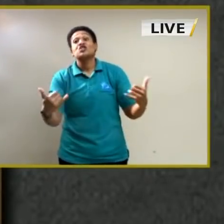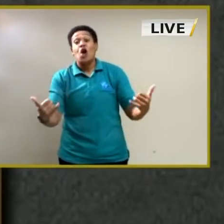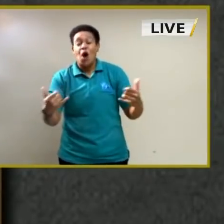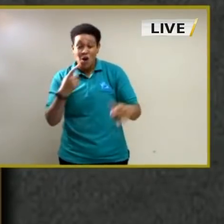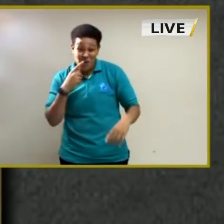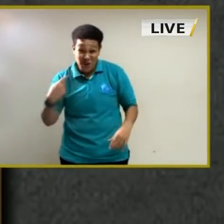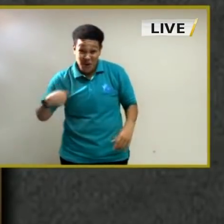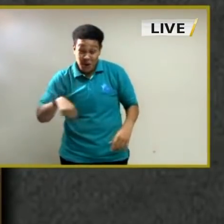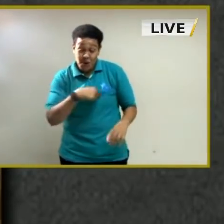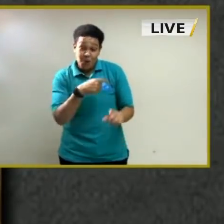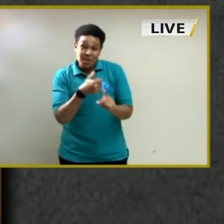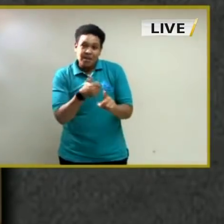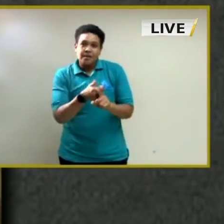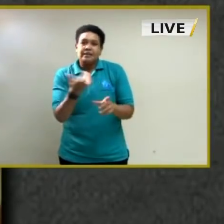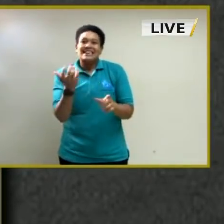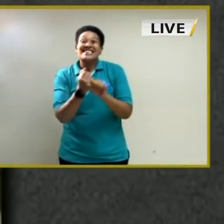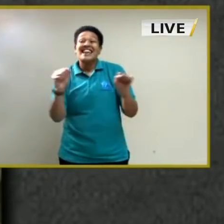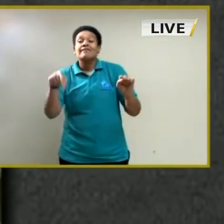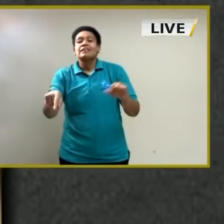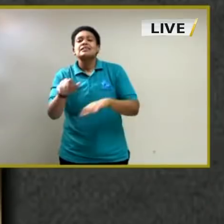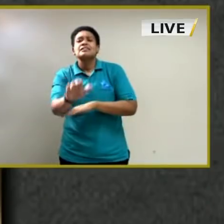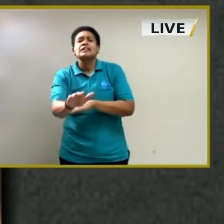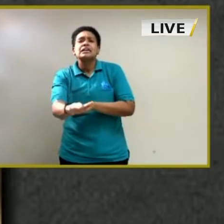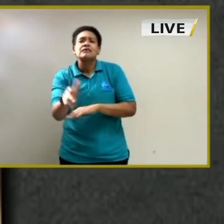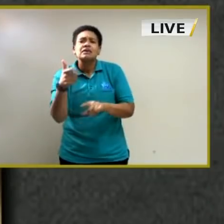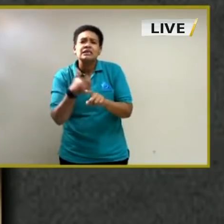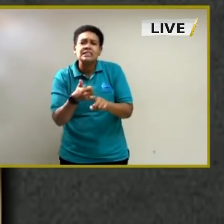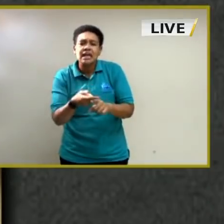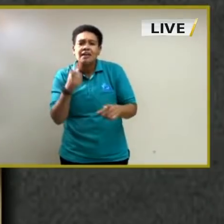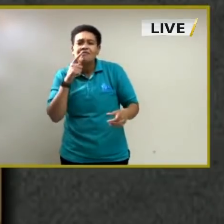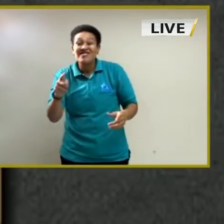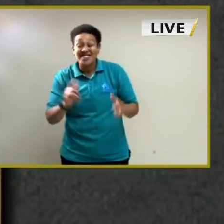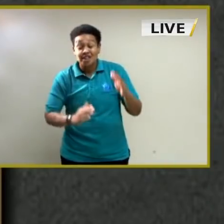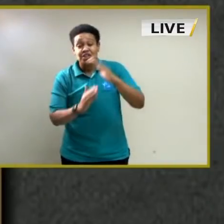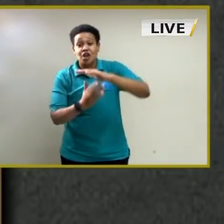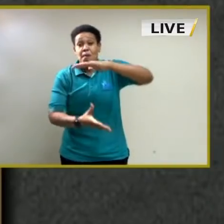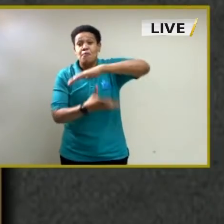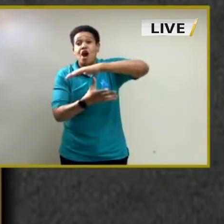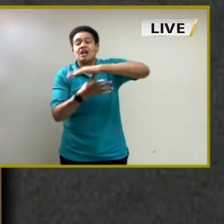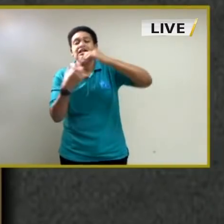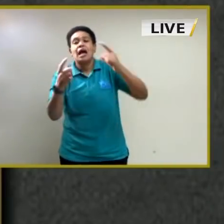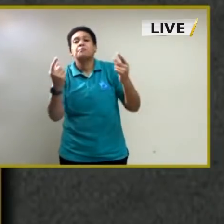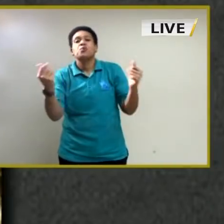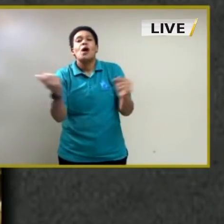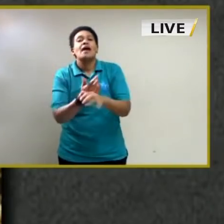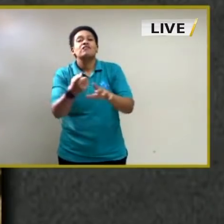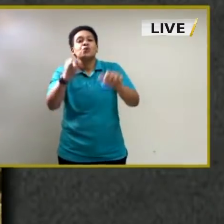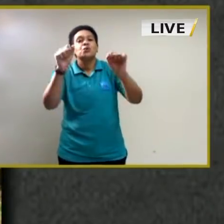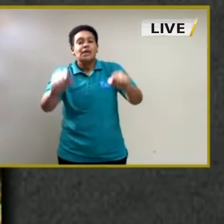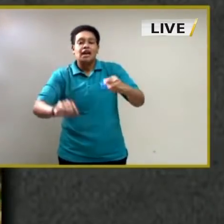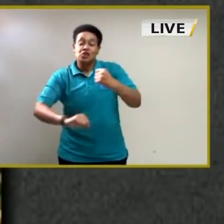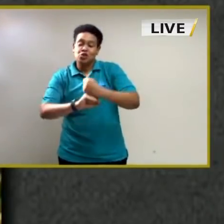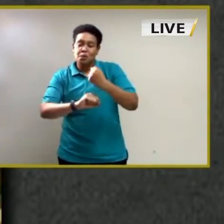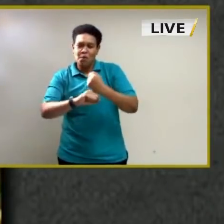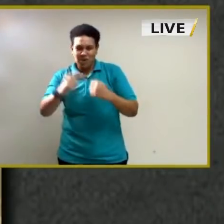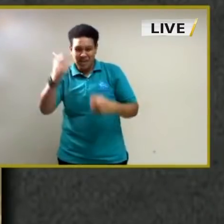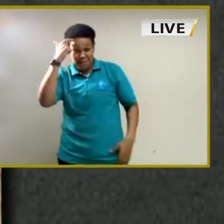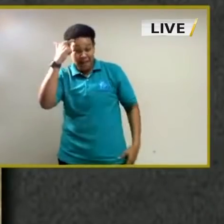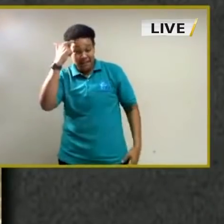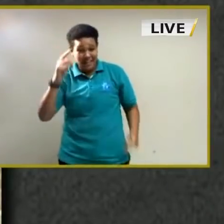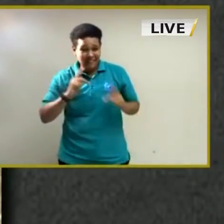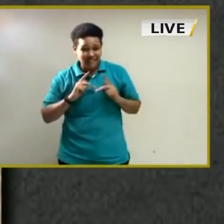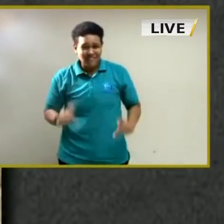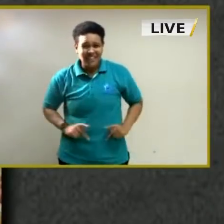their safety, especially during this season, should be our top priority. Do all you can to support them mentally,